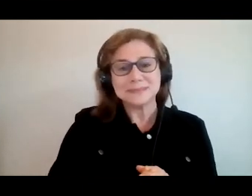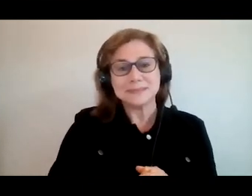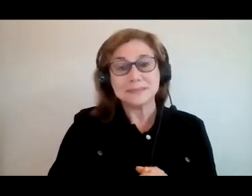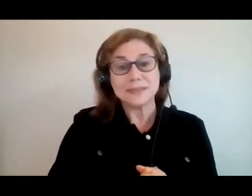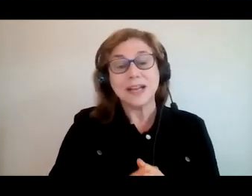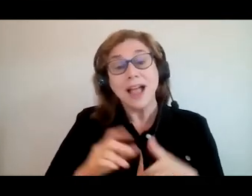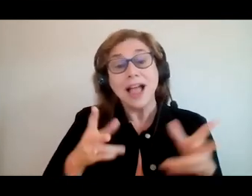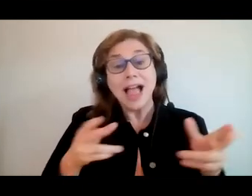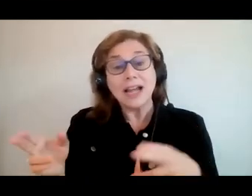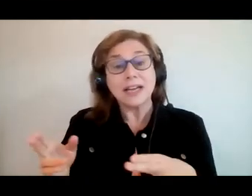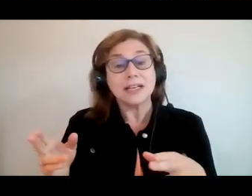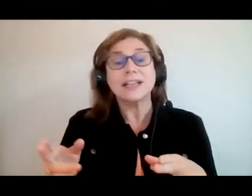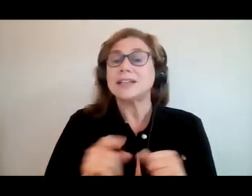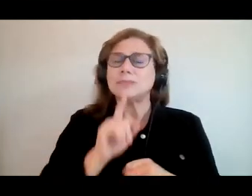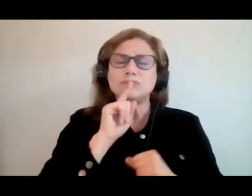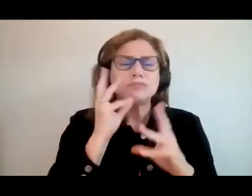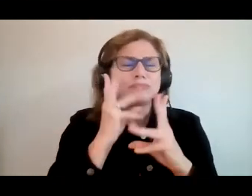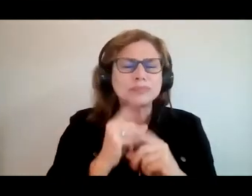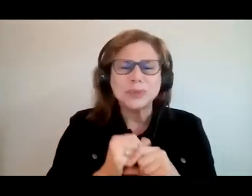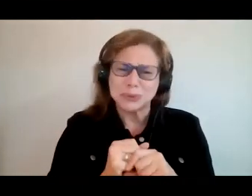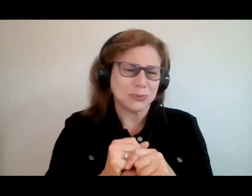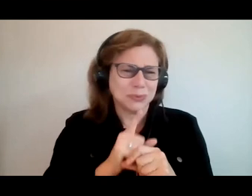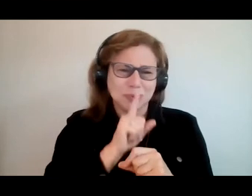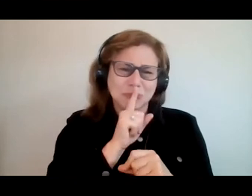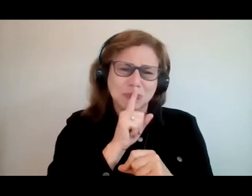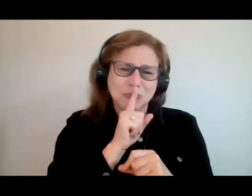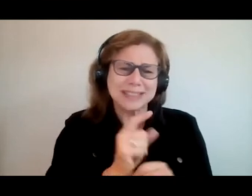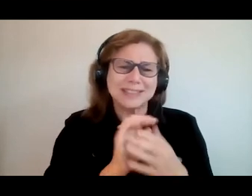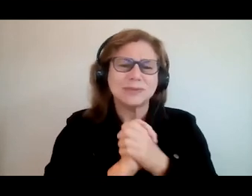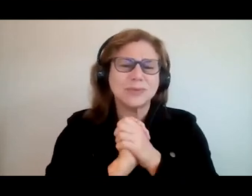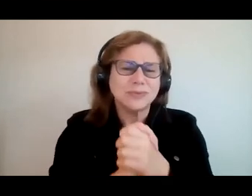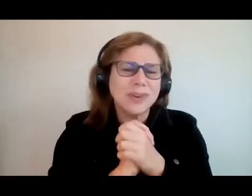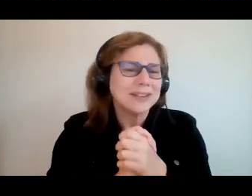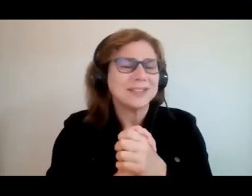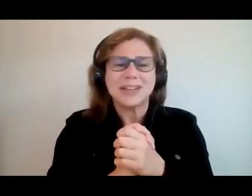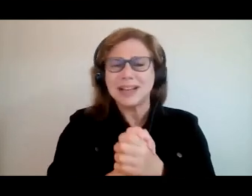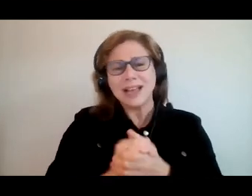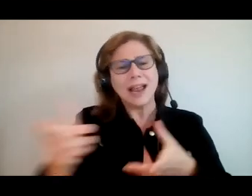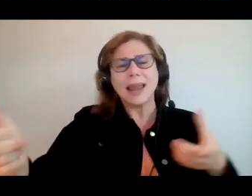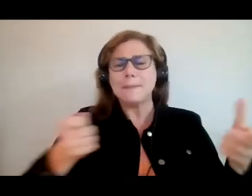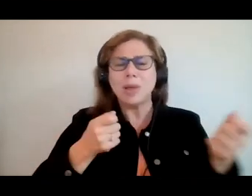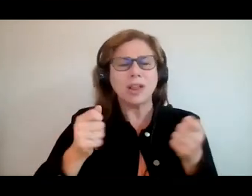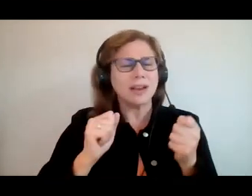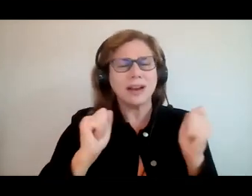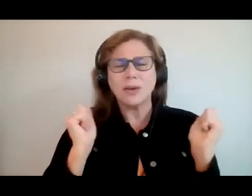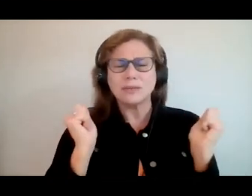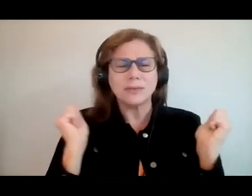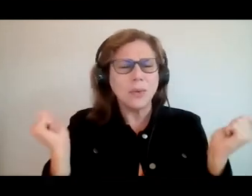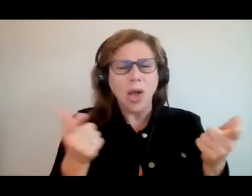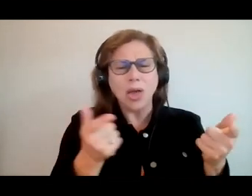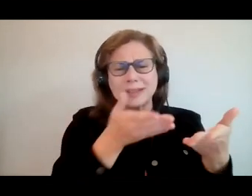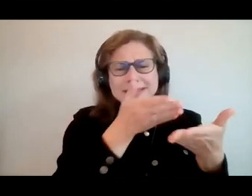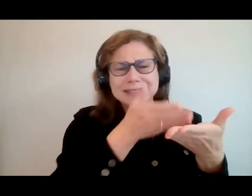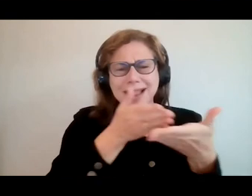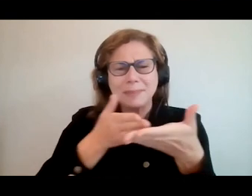The editing is masterful, by the way. So, congratulations on pulling all these elements together and making it